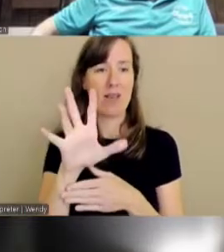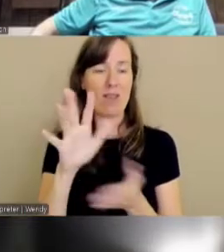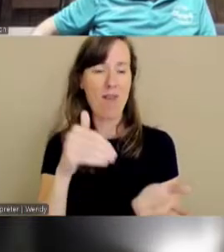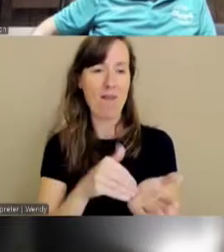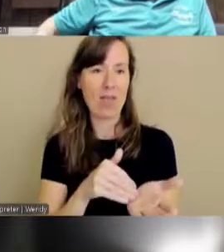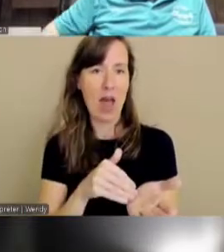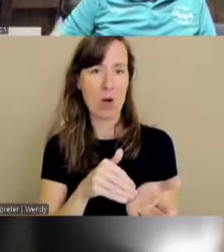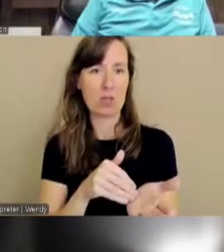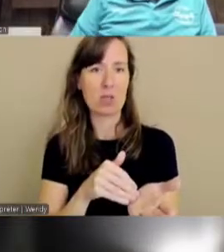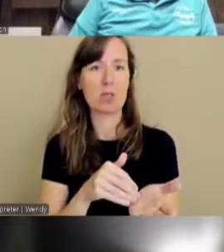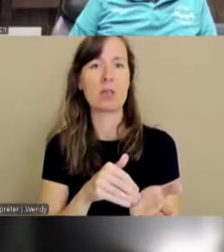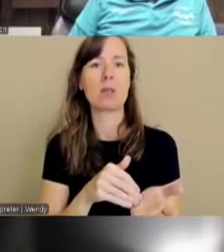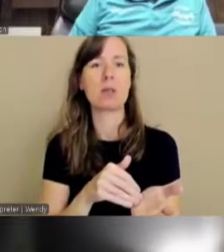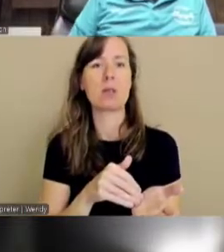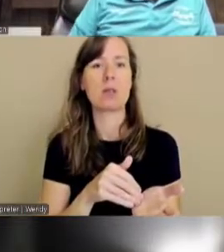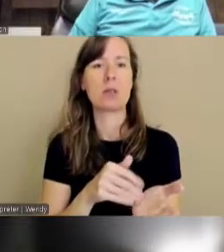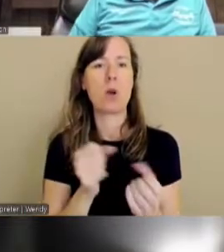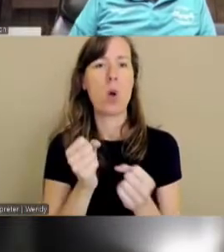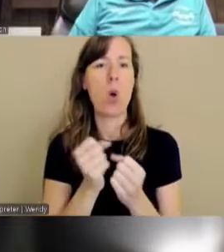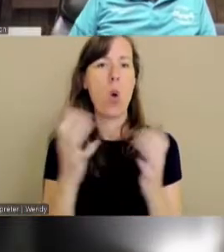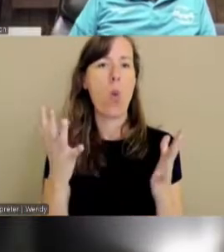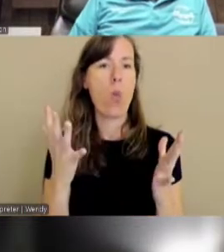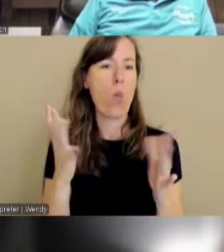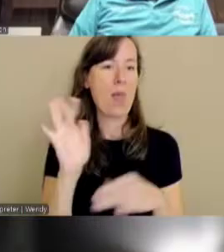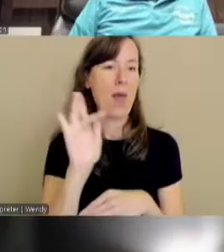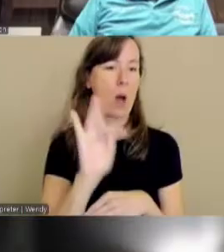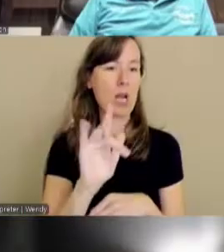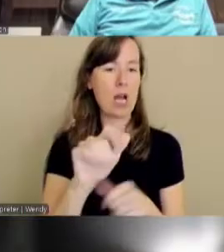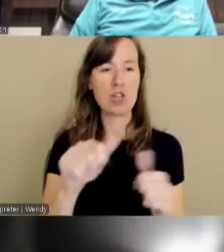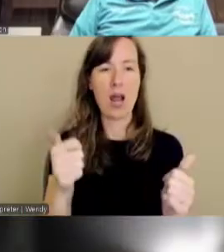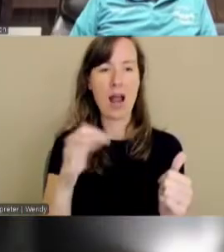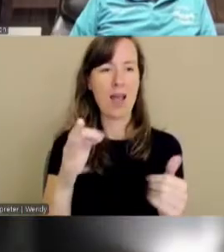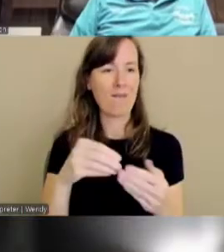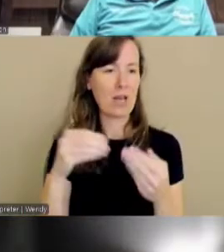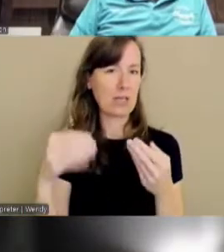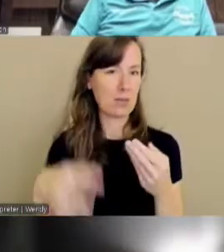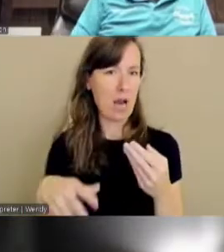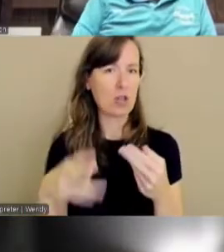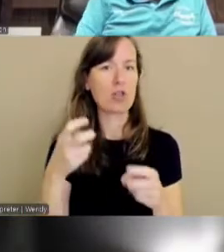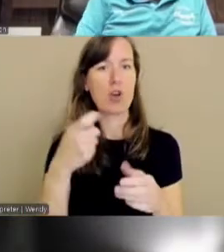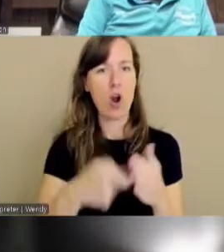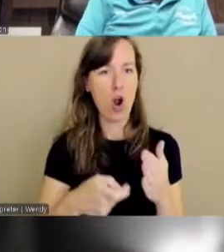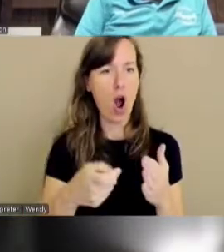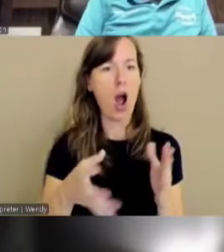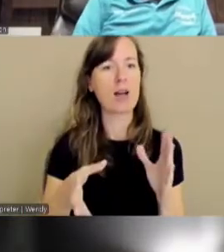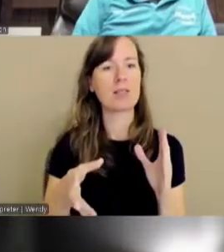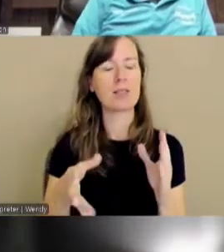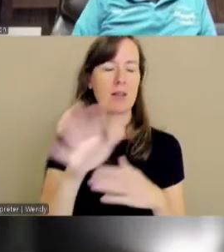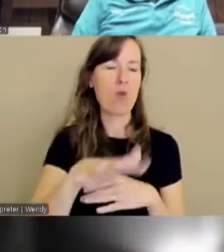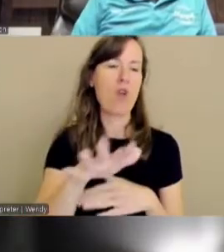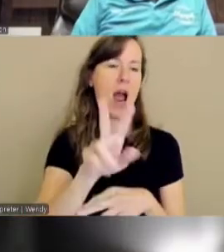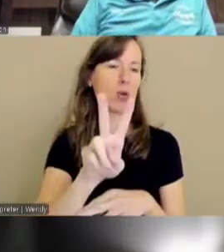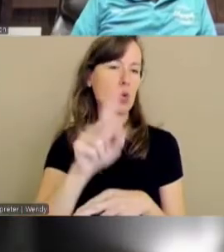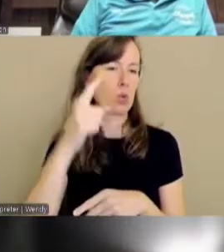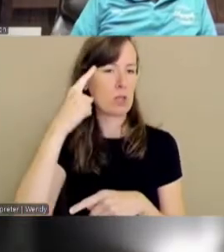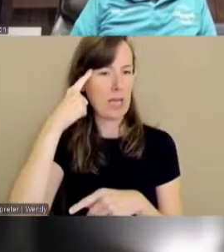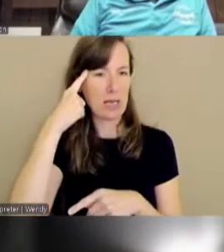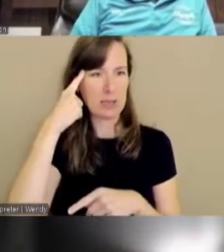175,000 deficit without touching any of the expenditures would cost you approximately 2 pennies.